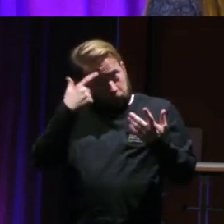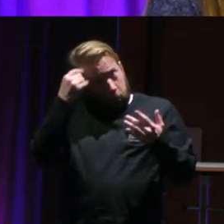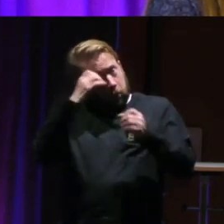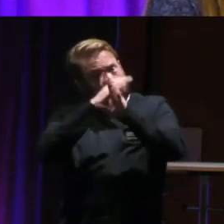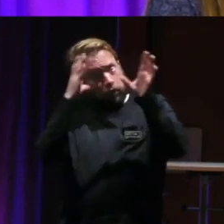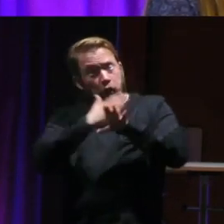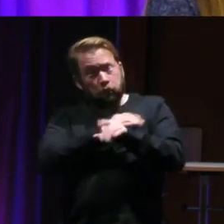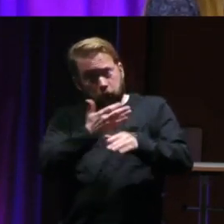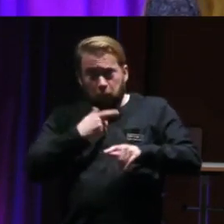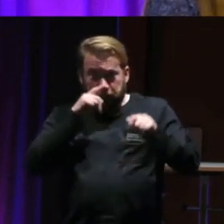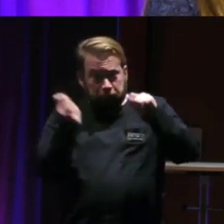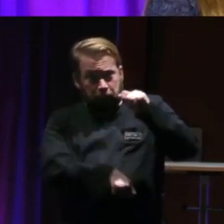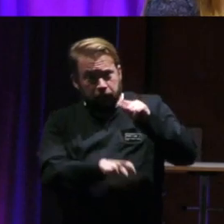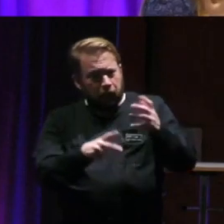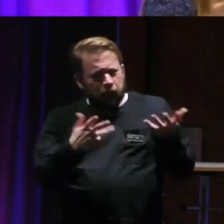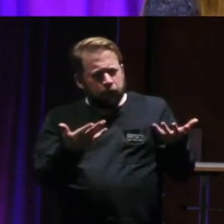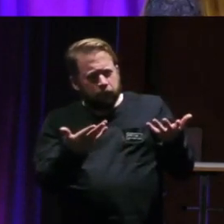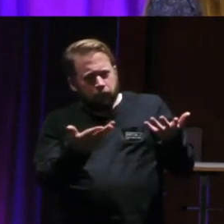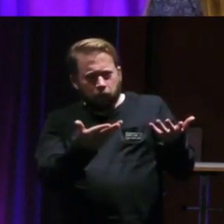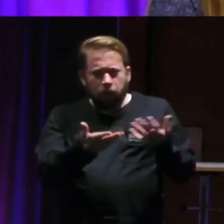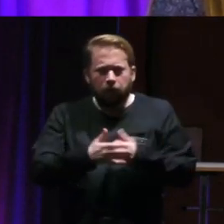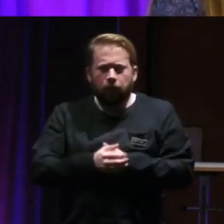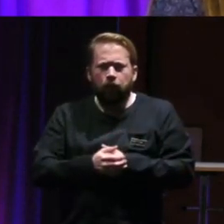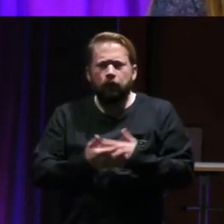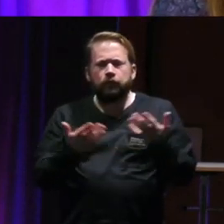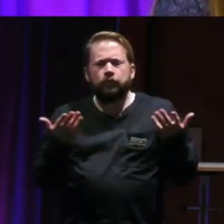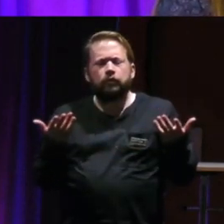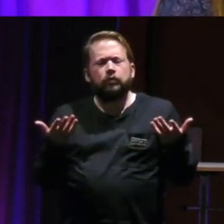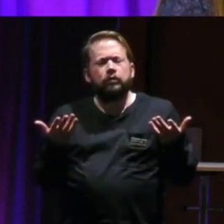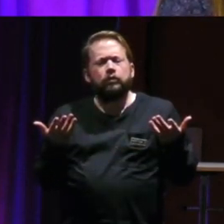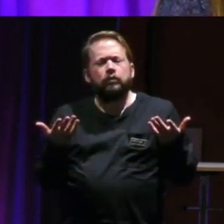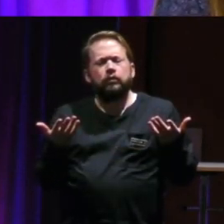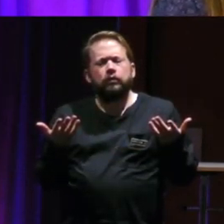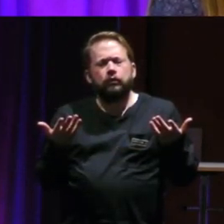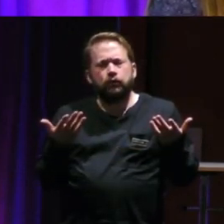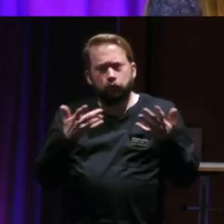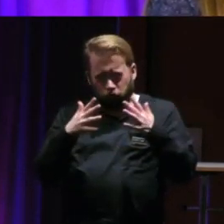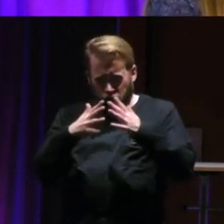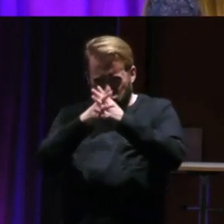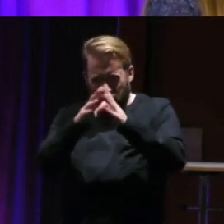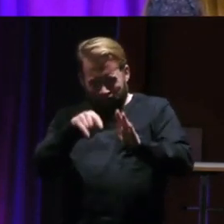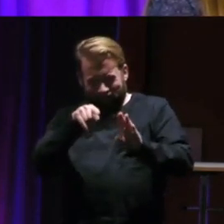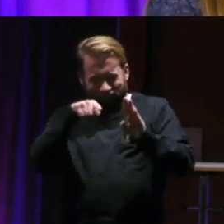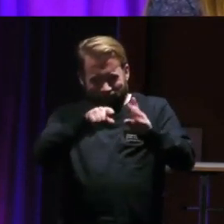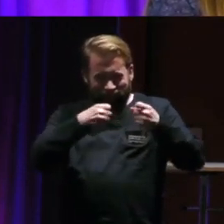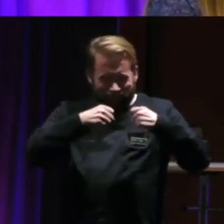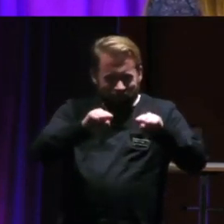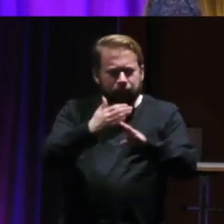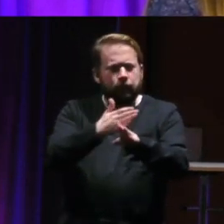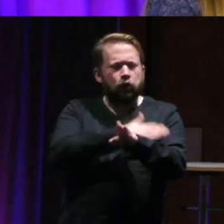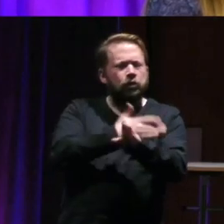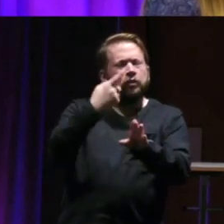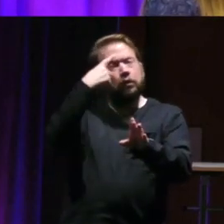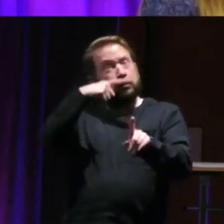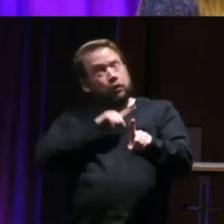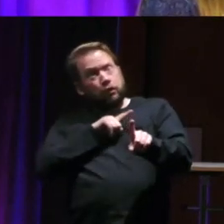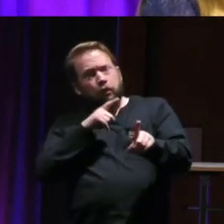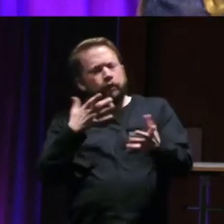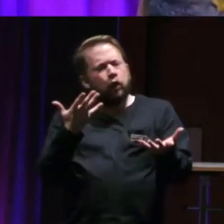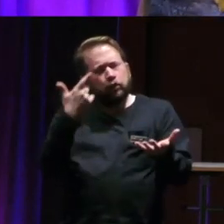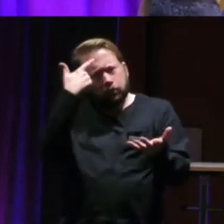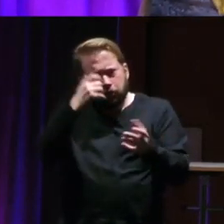delivered on you? Or did you when you went into the sort of the church, did that? No, when we went to the church, we